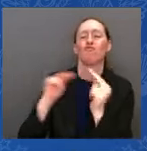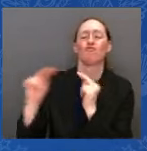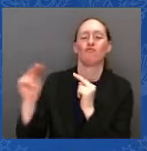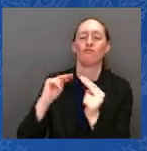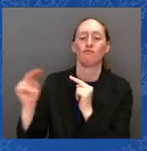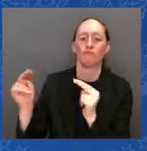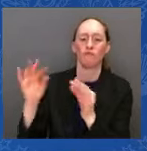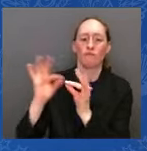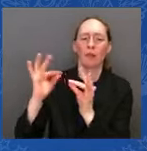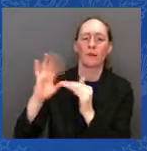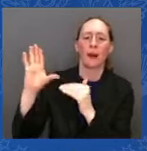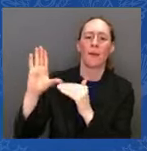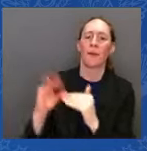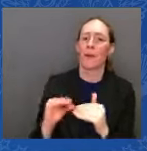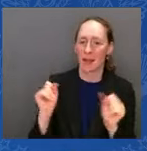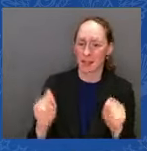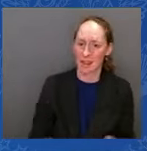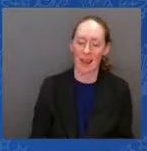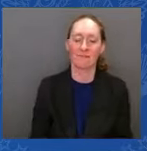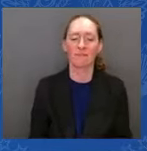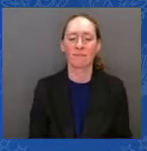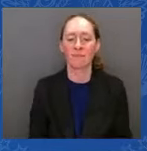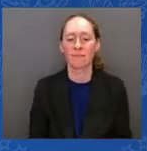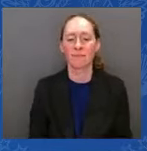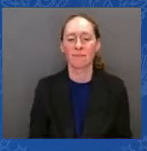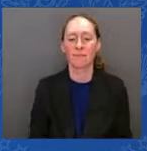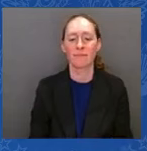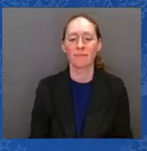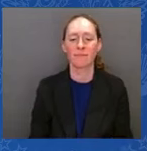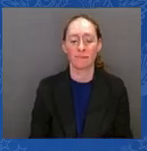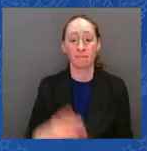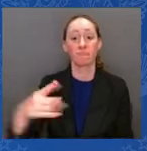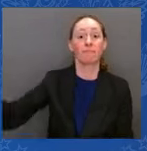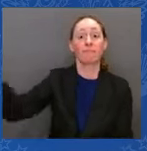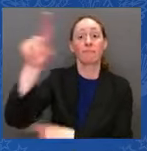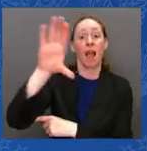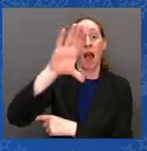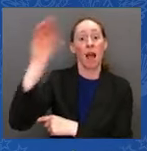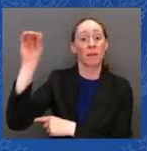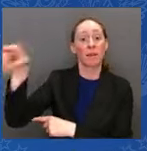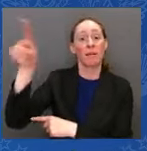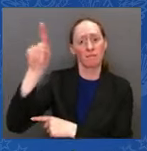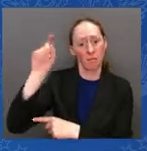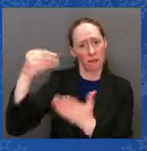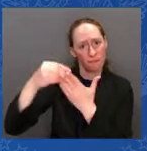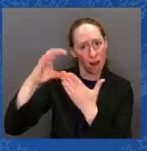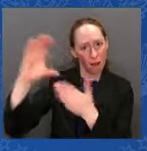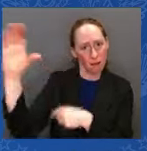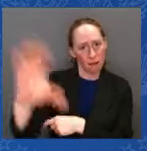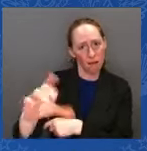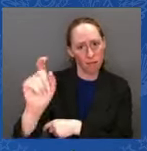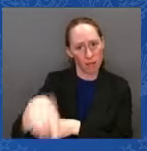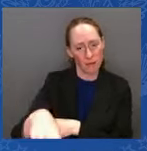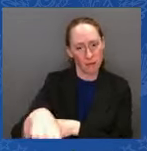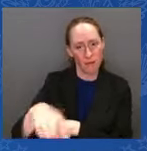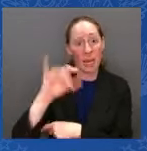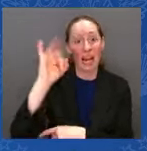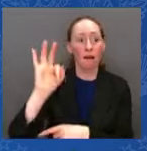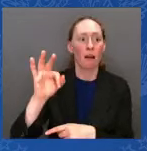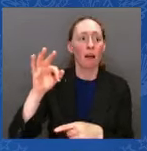pay rebates when they raise prices faster than inflation. And we've already cut by